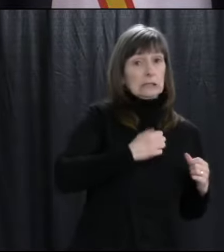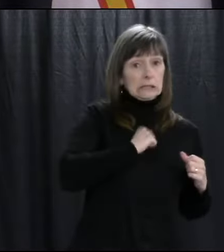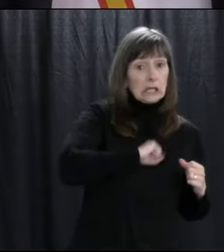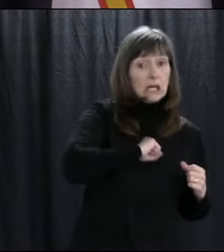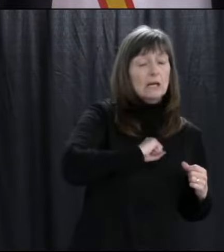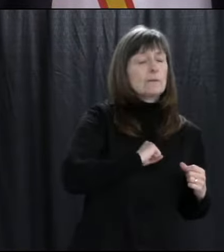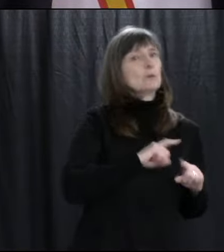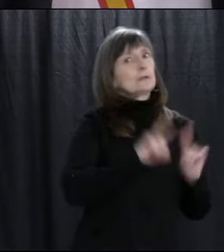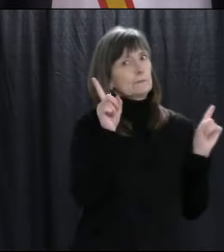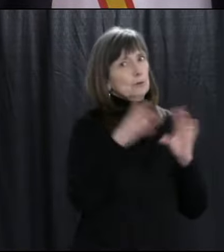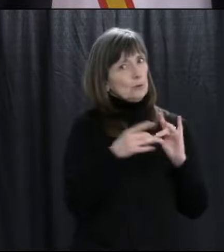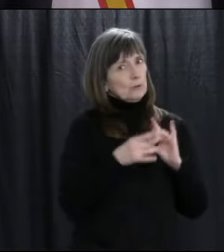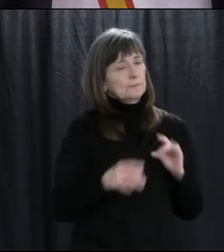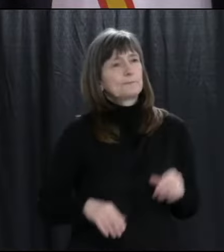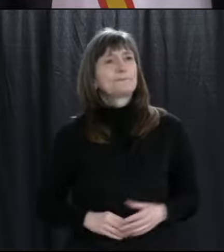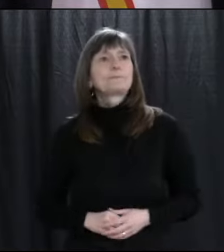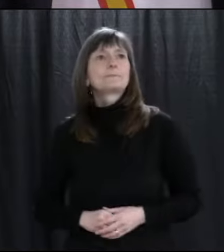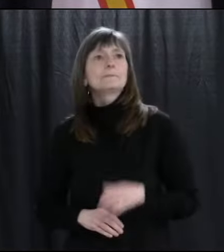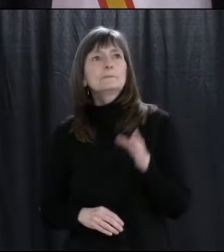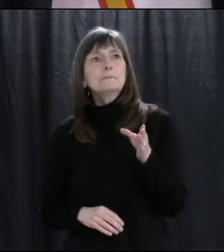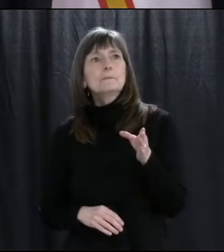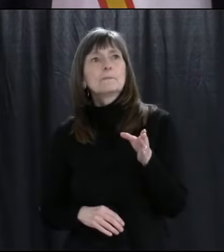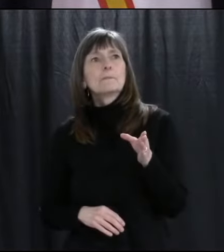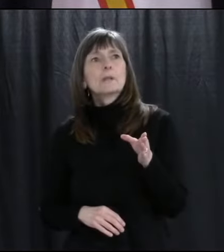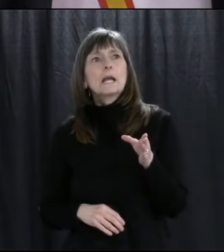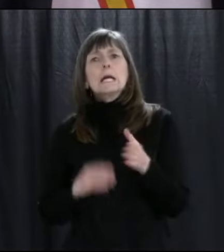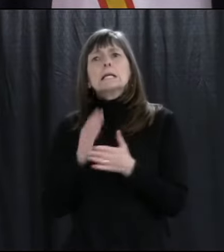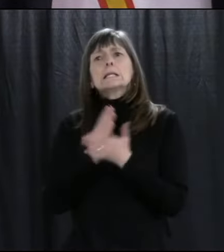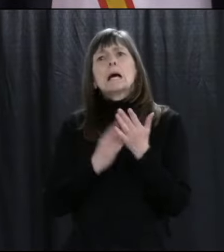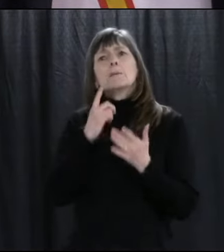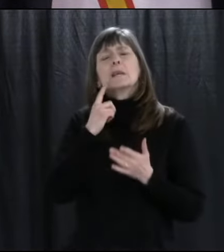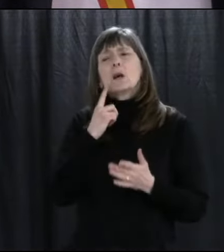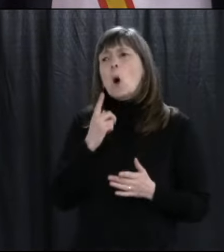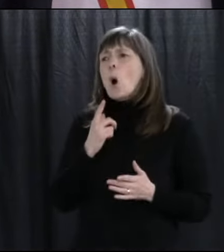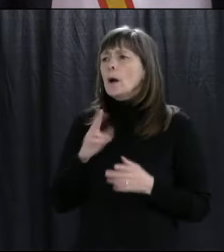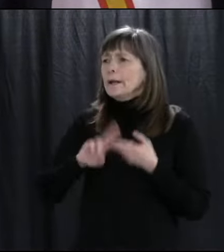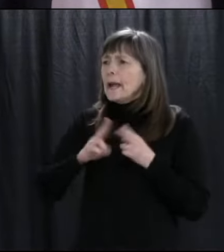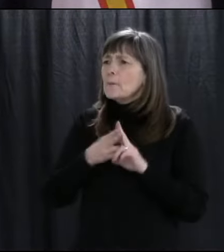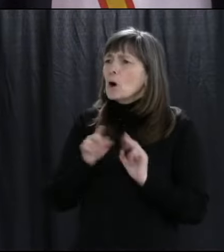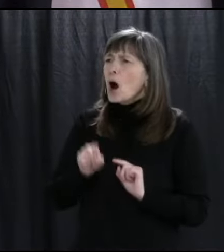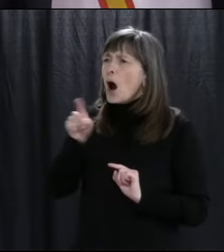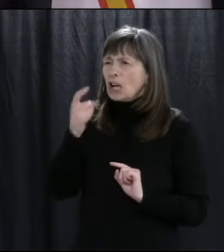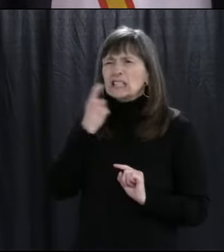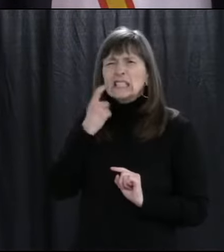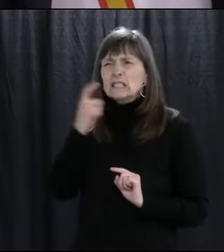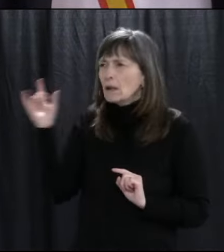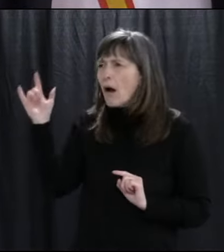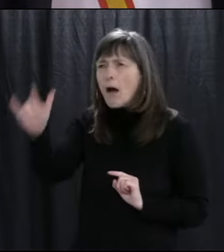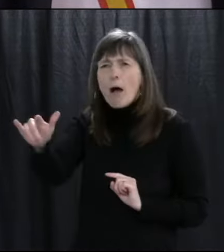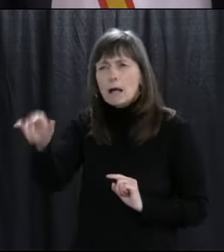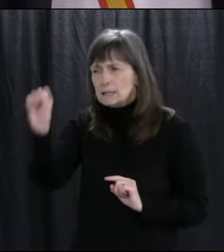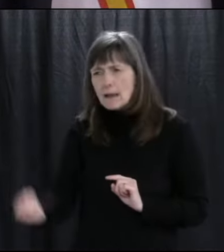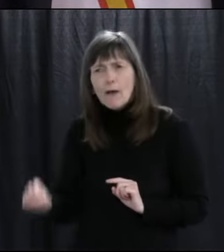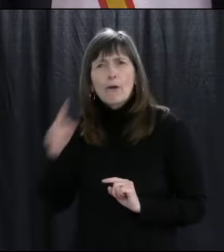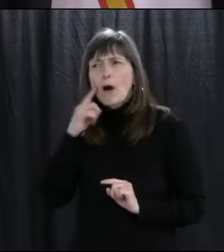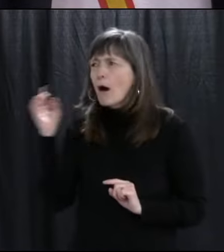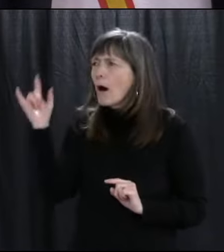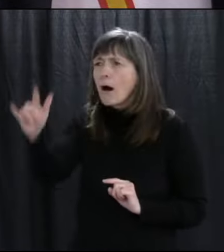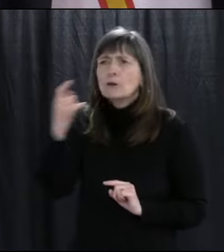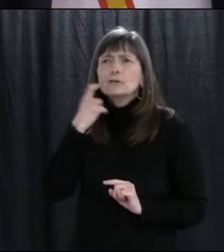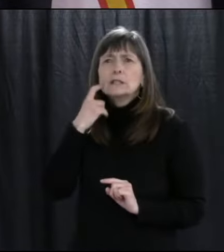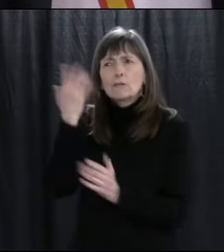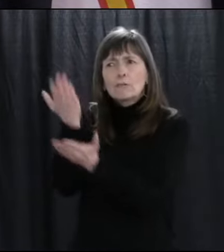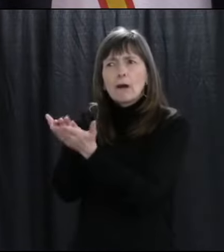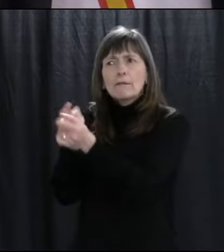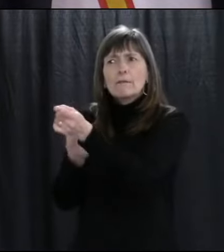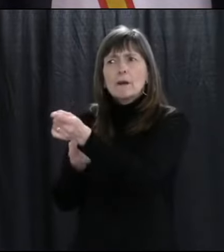comes around enforcement, because there's some people who say, wait a minute, my neighbor across the street, I know they just got back from down south, and I